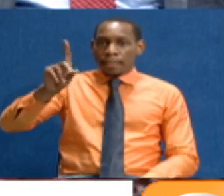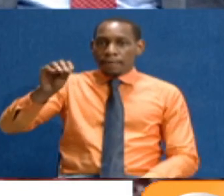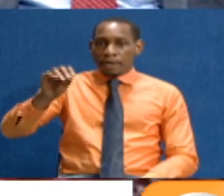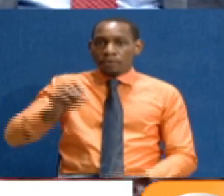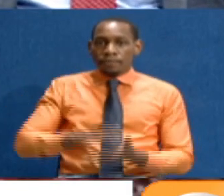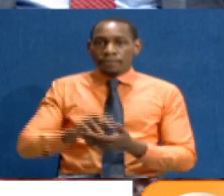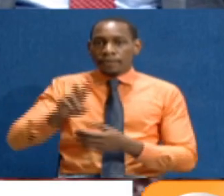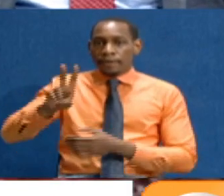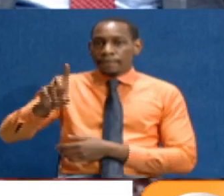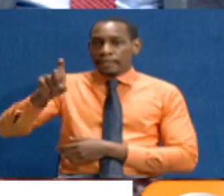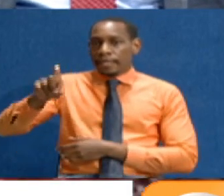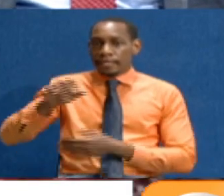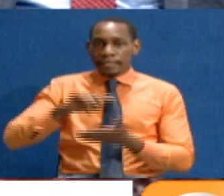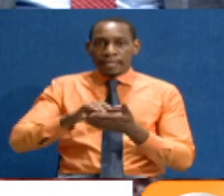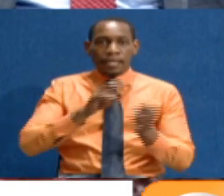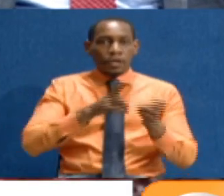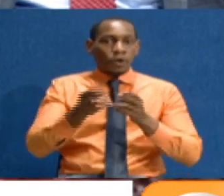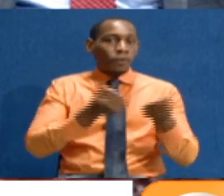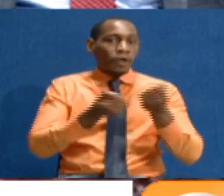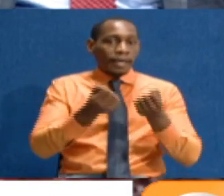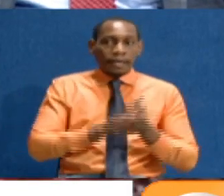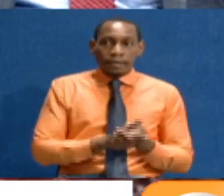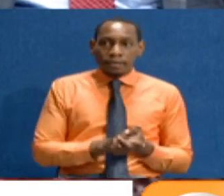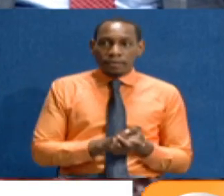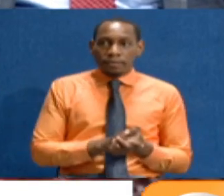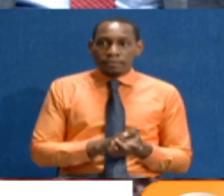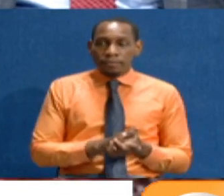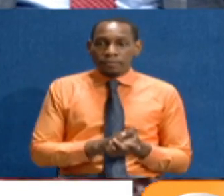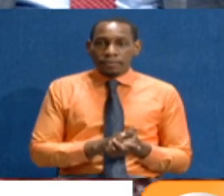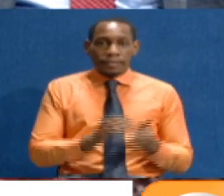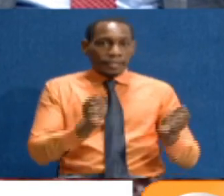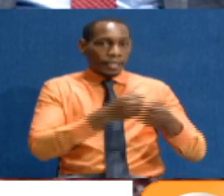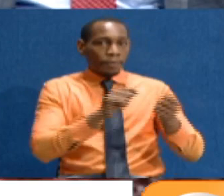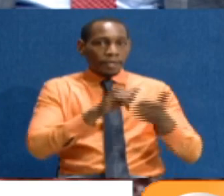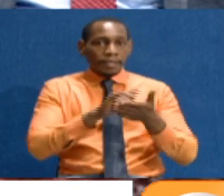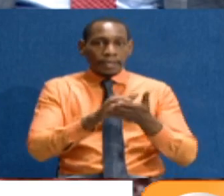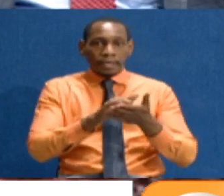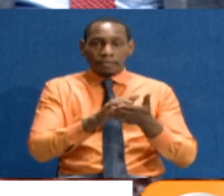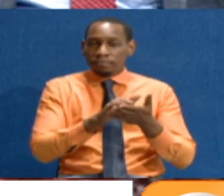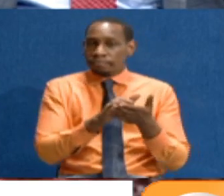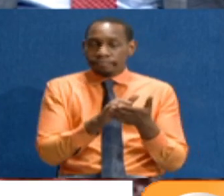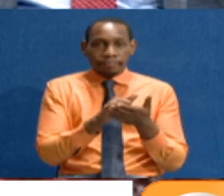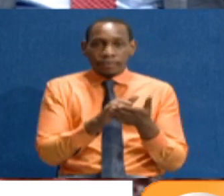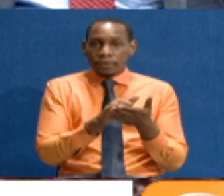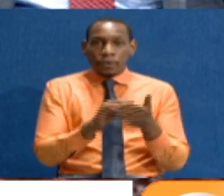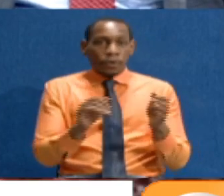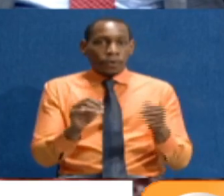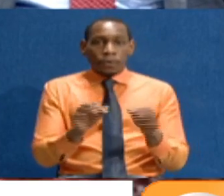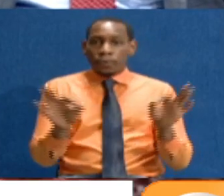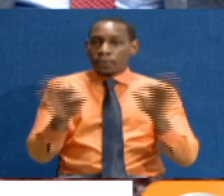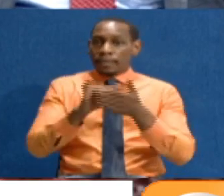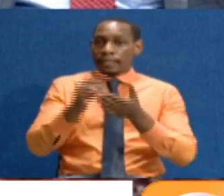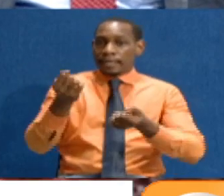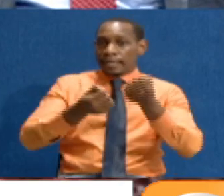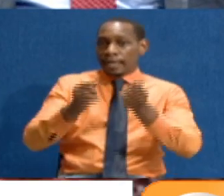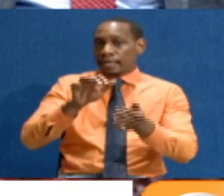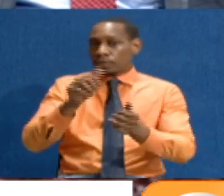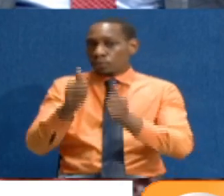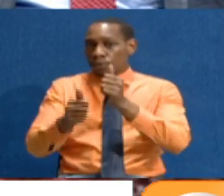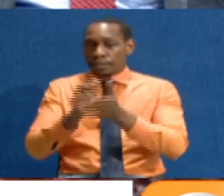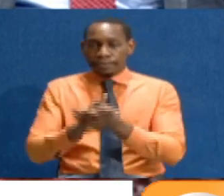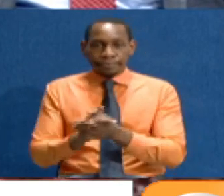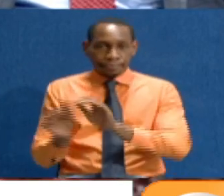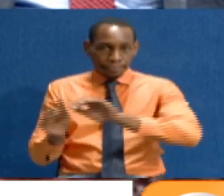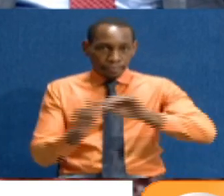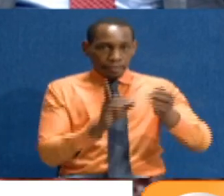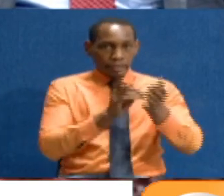a VX or is he driving just the ordinary Prado? Unbelievable that it can be that trivial. Yeah, it comes down to car brands. But let me bring in